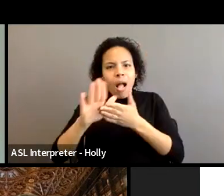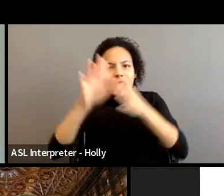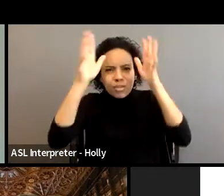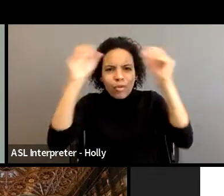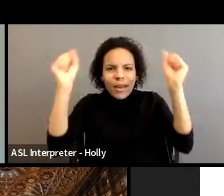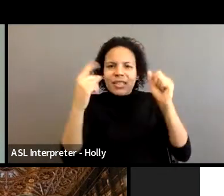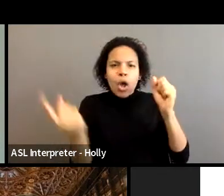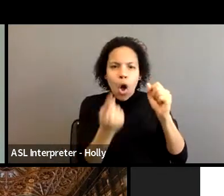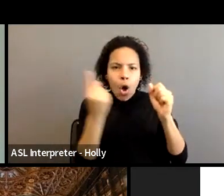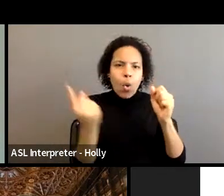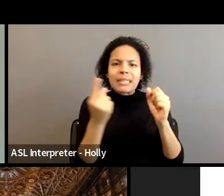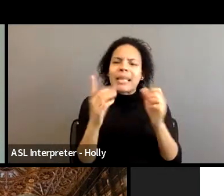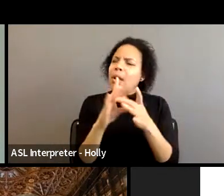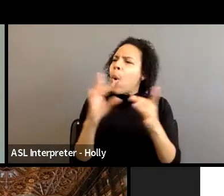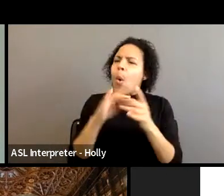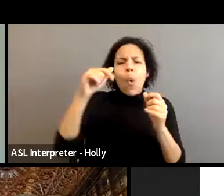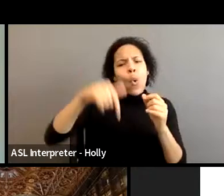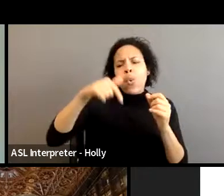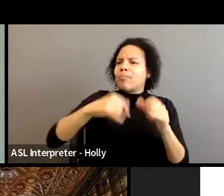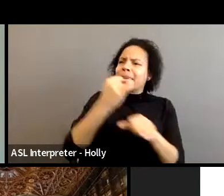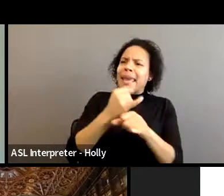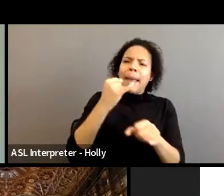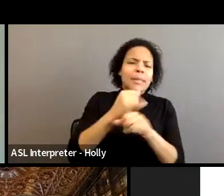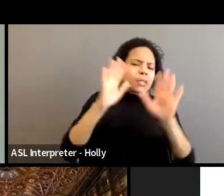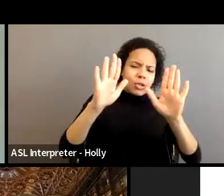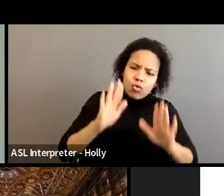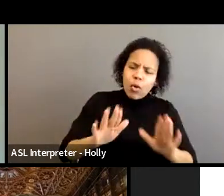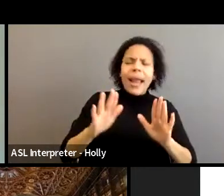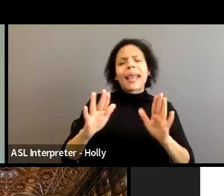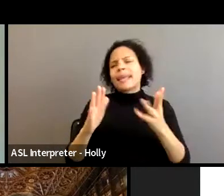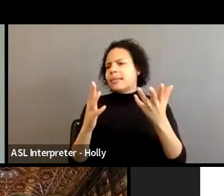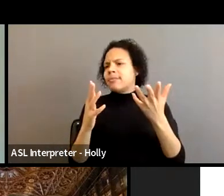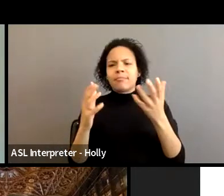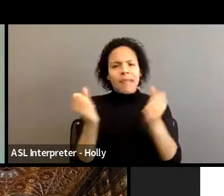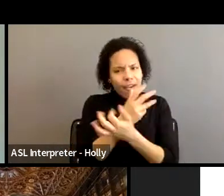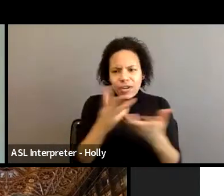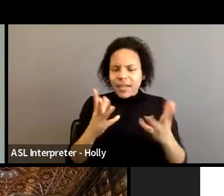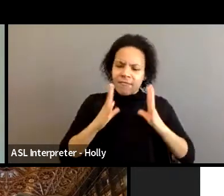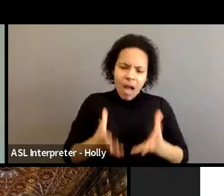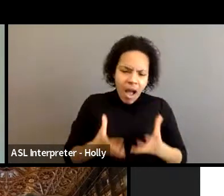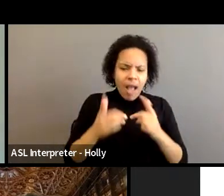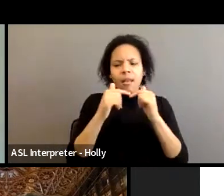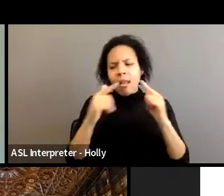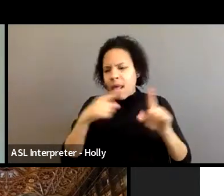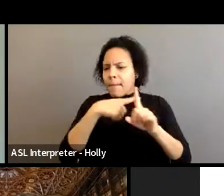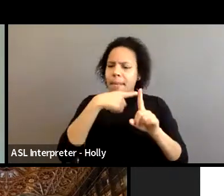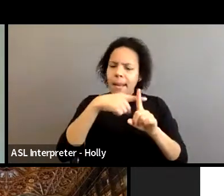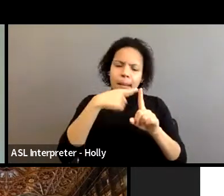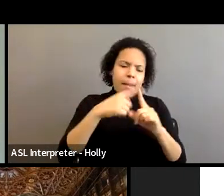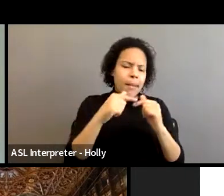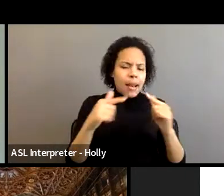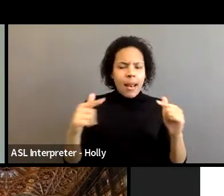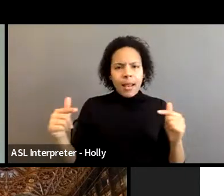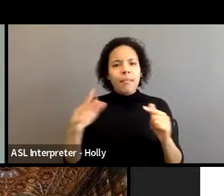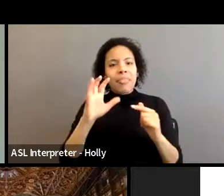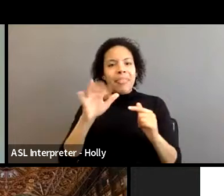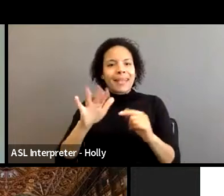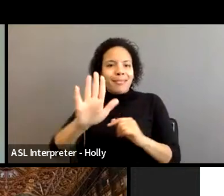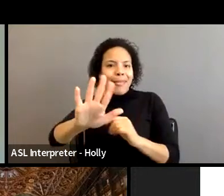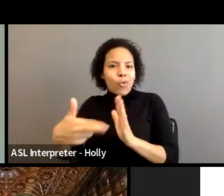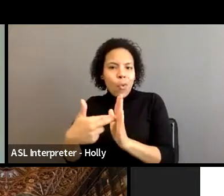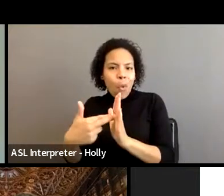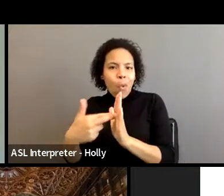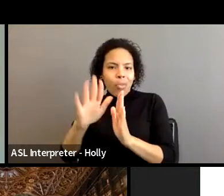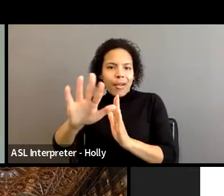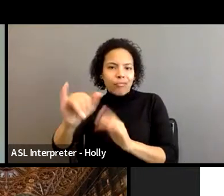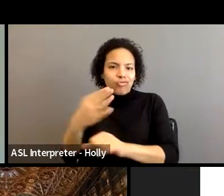want to present, you know, a front that looks good. And that's the job of a president. But I think if you understand that the